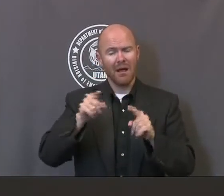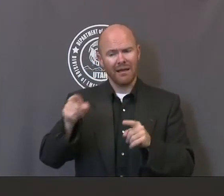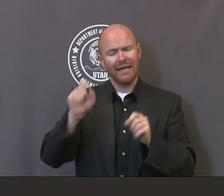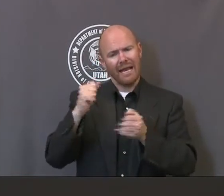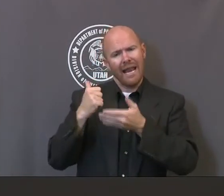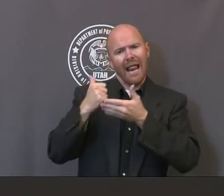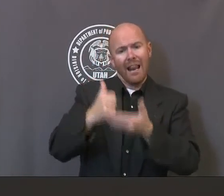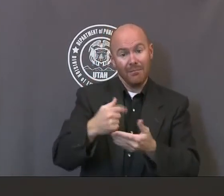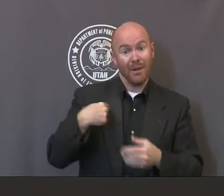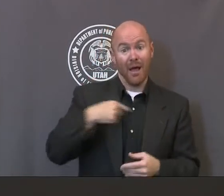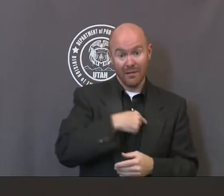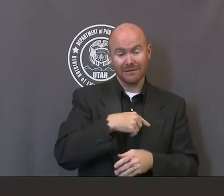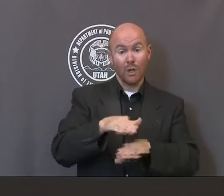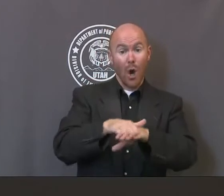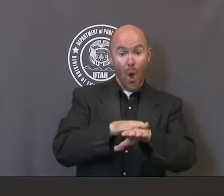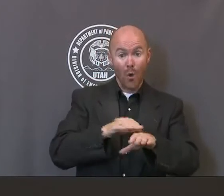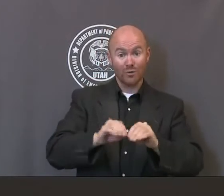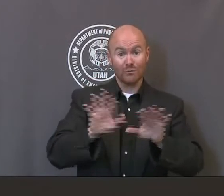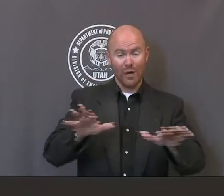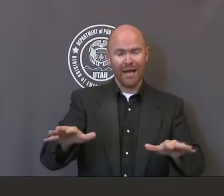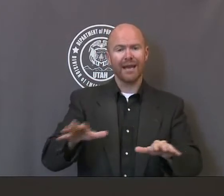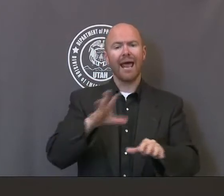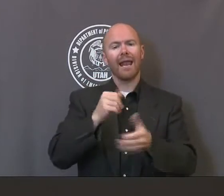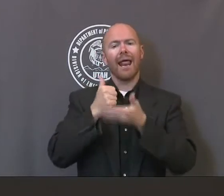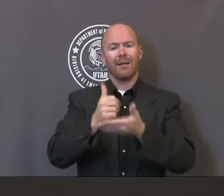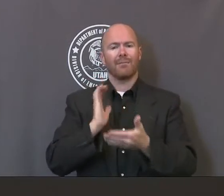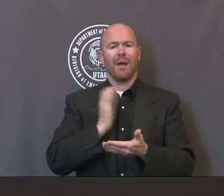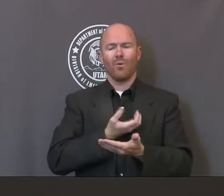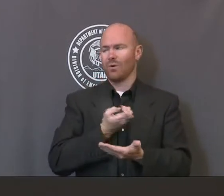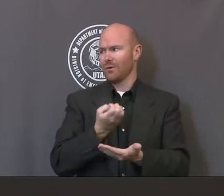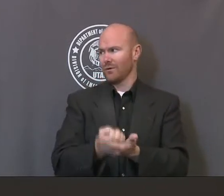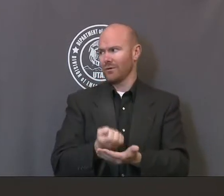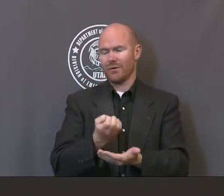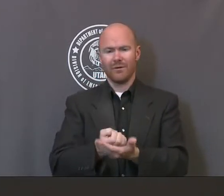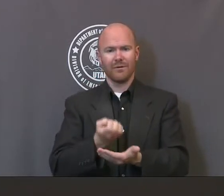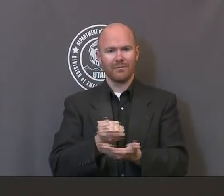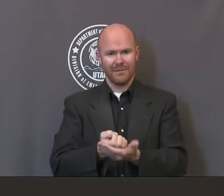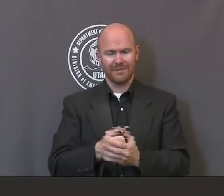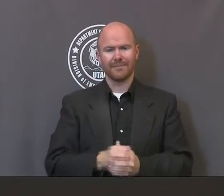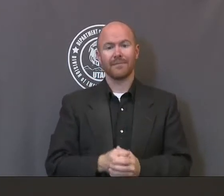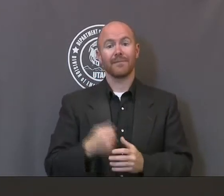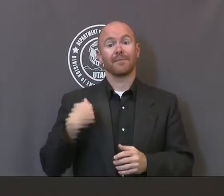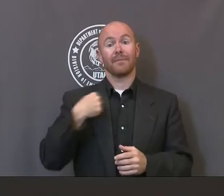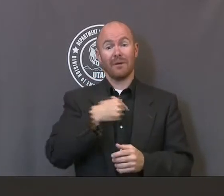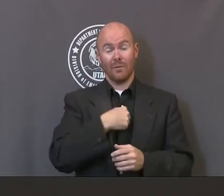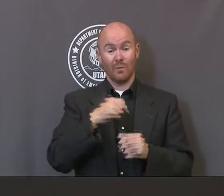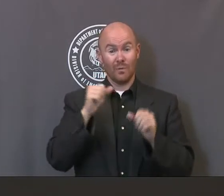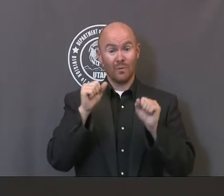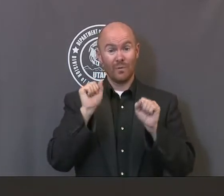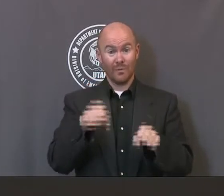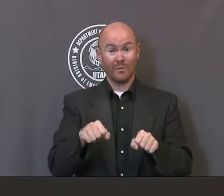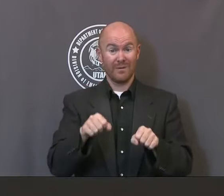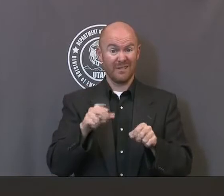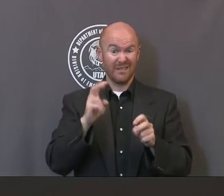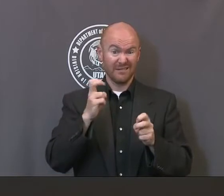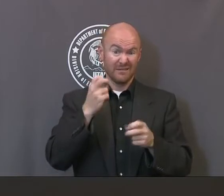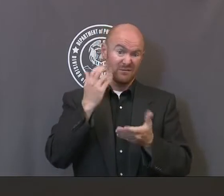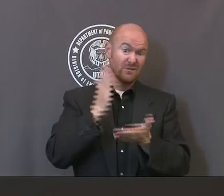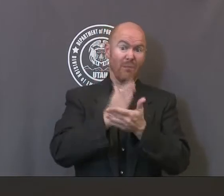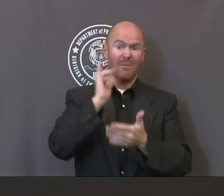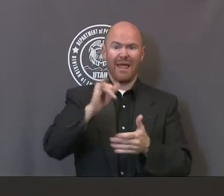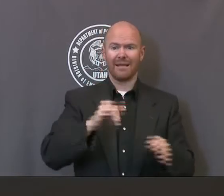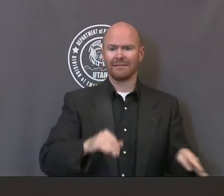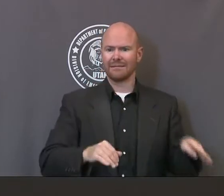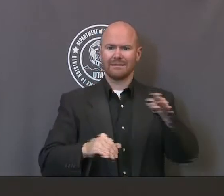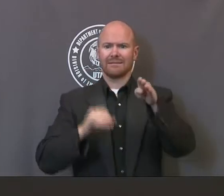the economy. It's a way to help slow the spread and reverse the trend that we see, the spiking that's going on, and we need